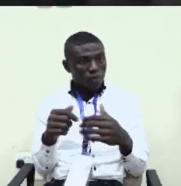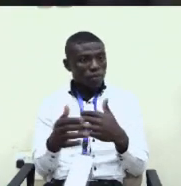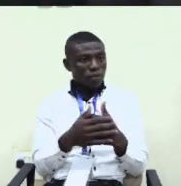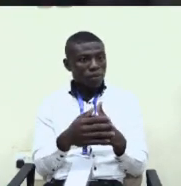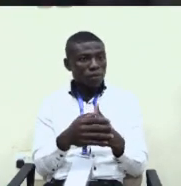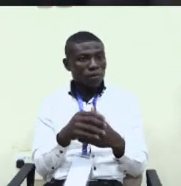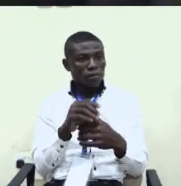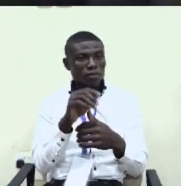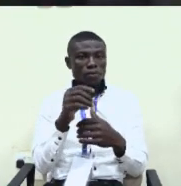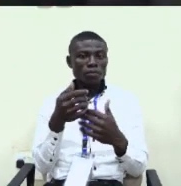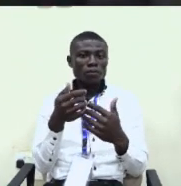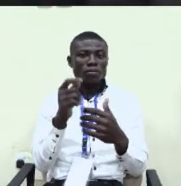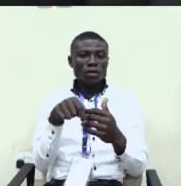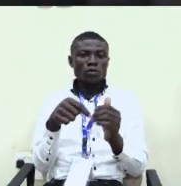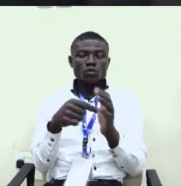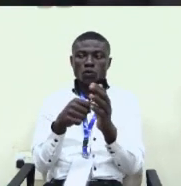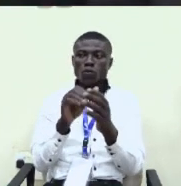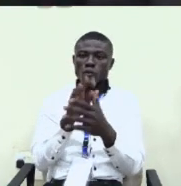our PowerPoint slide?